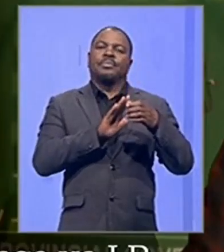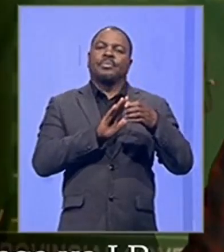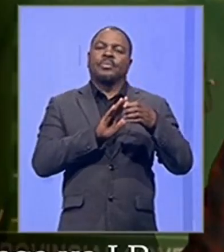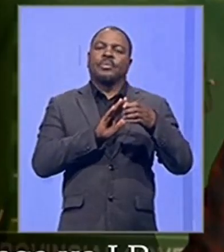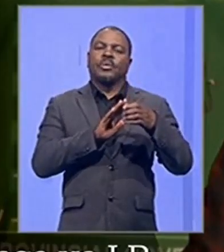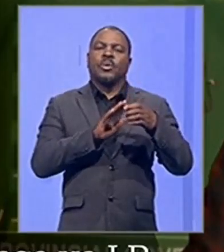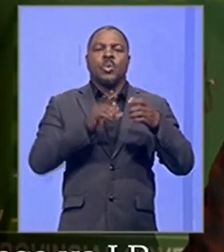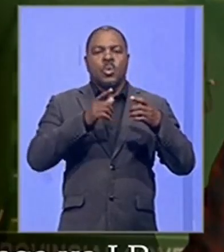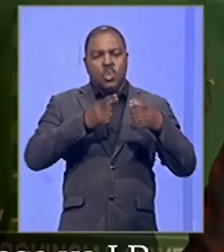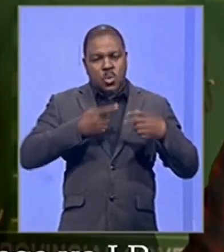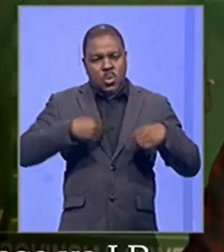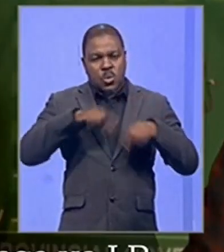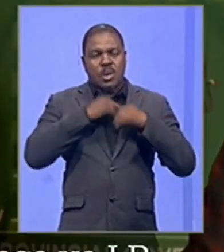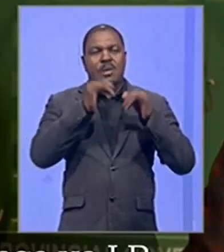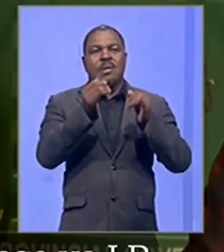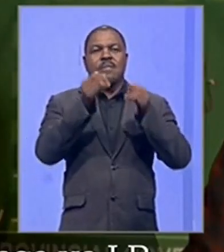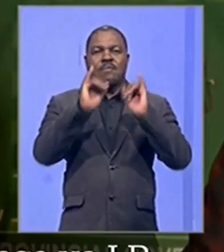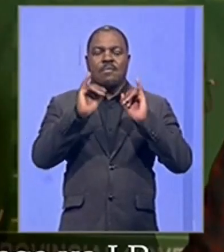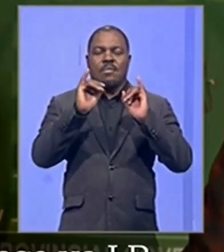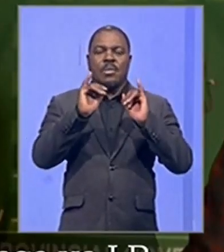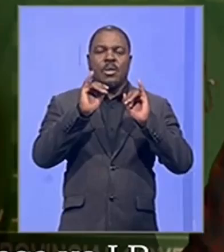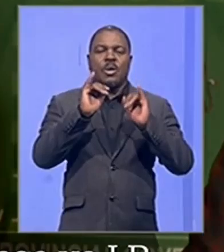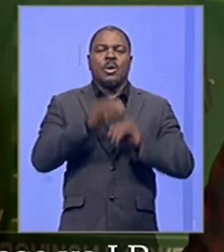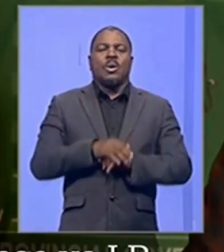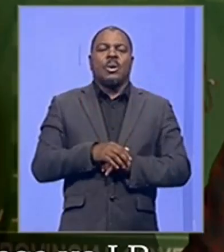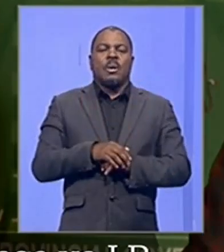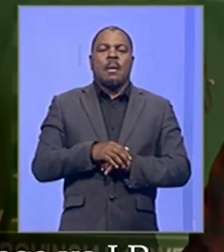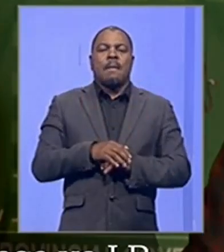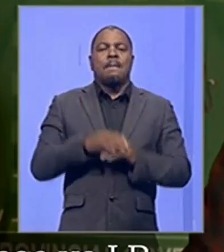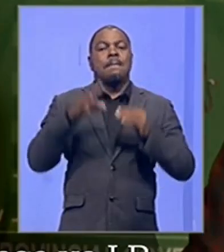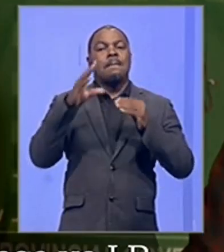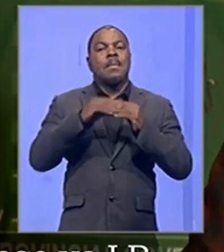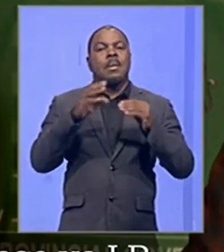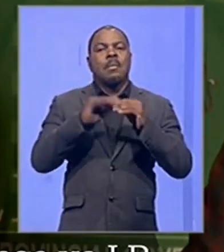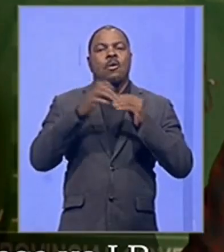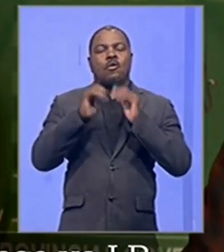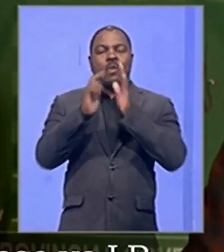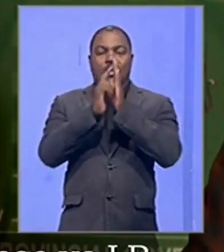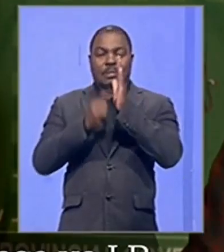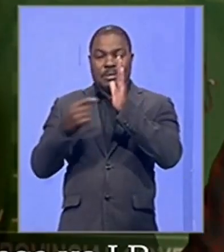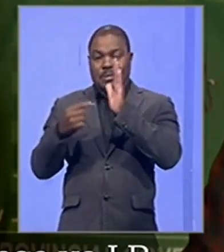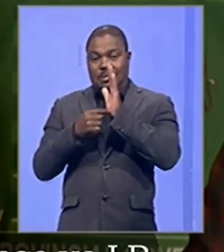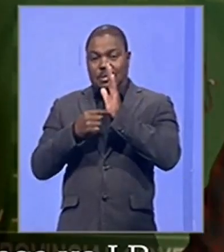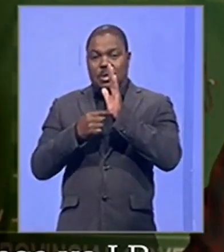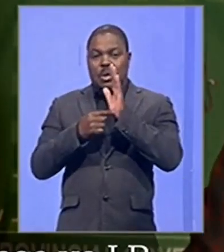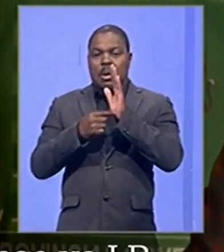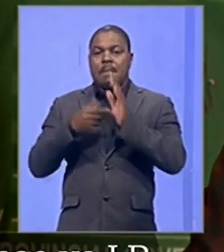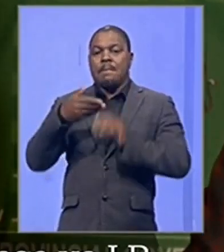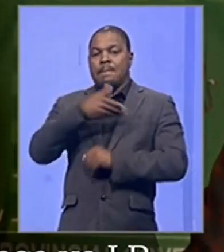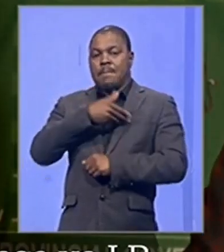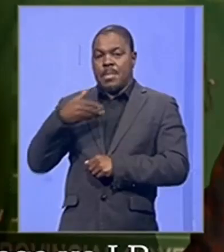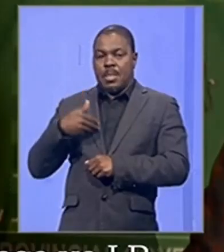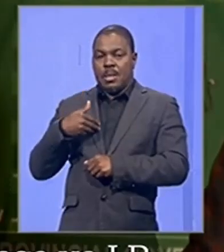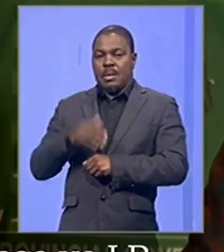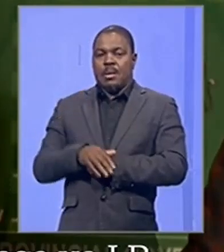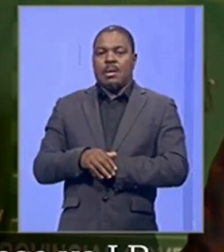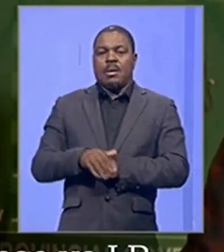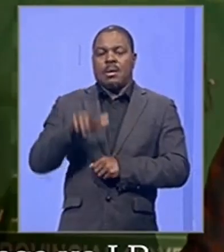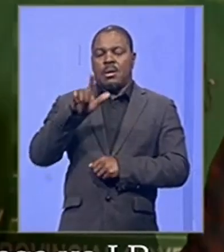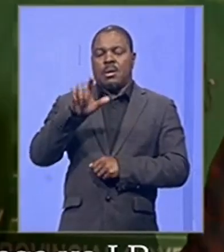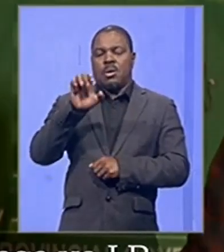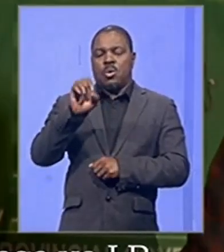we are inviting the member of legislature, Bomme Mabungu